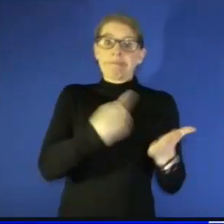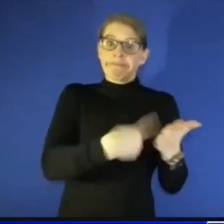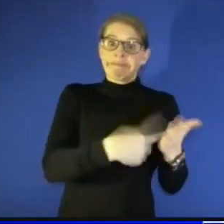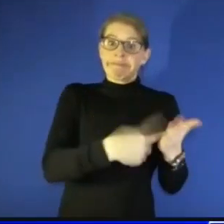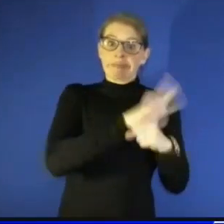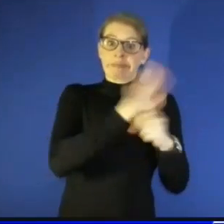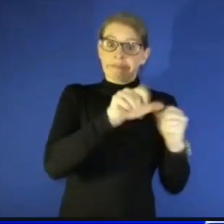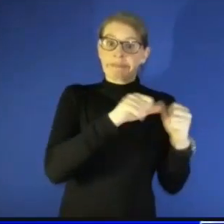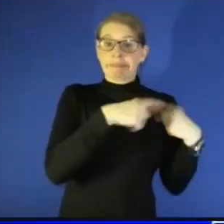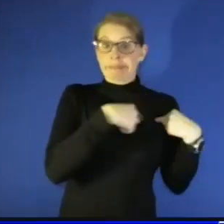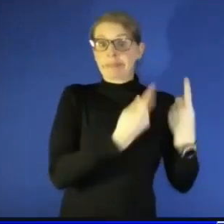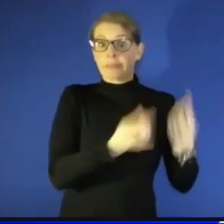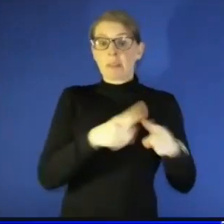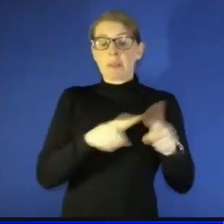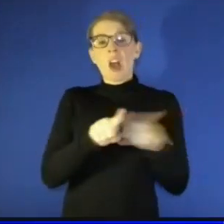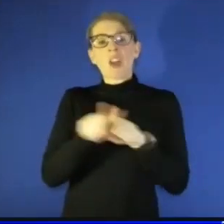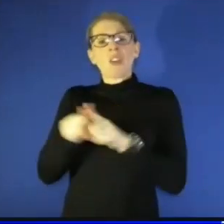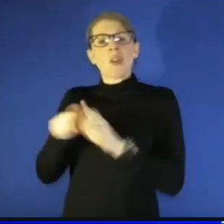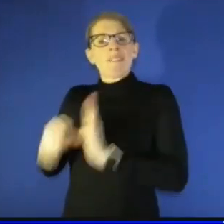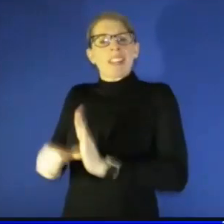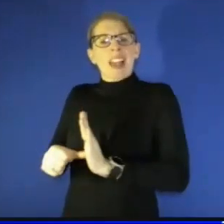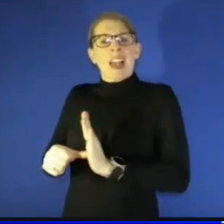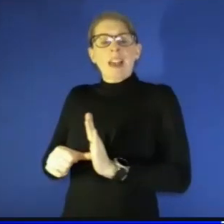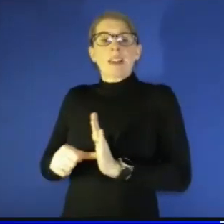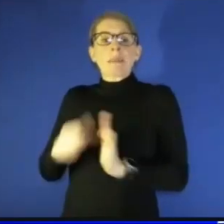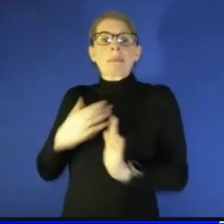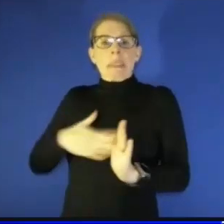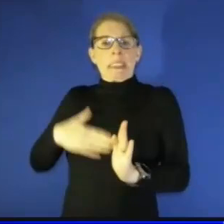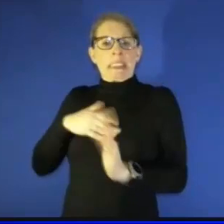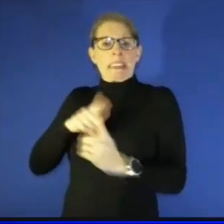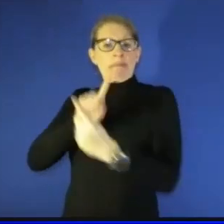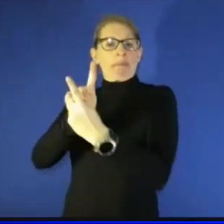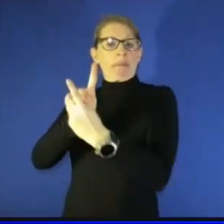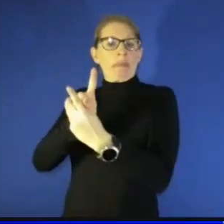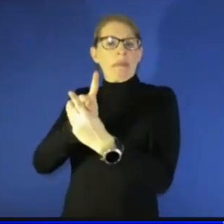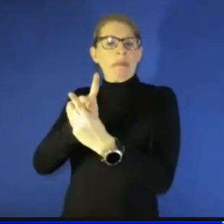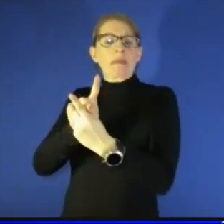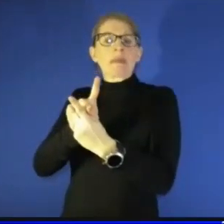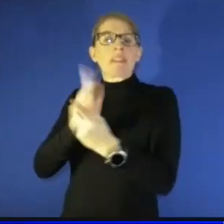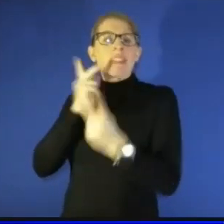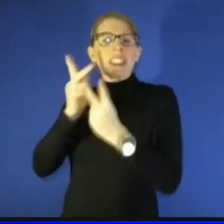also emphasized the fact that please get in to see your medical teams, do your